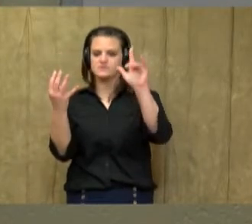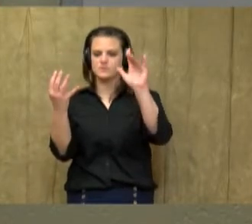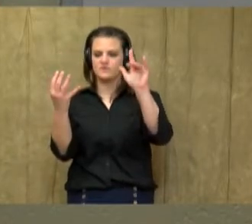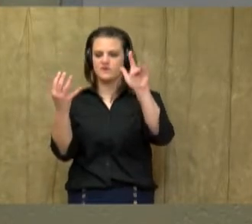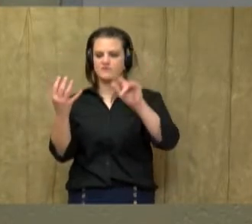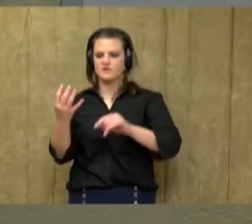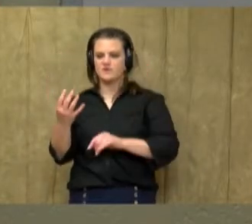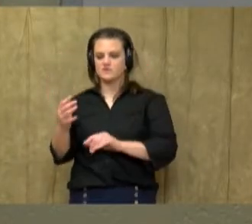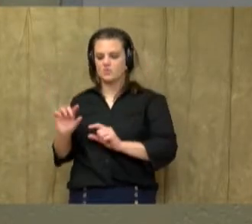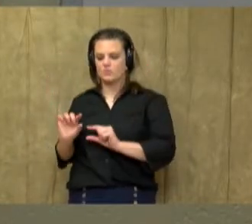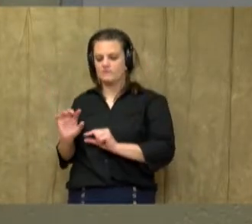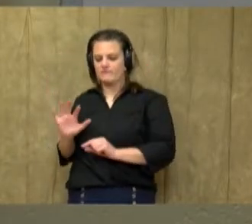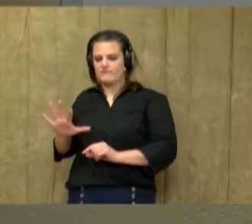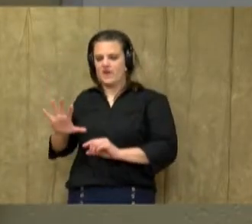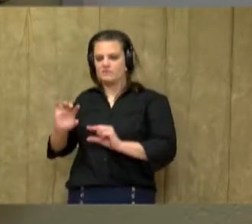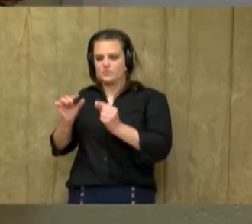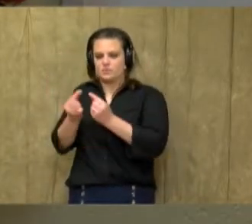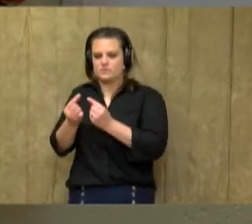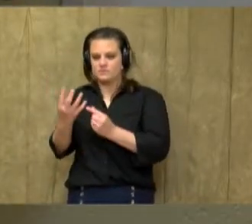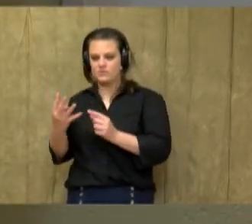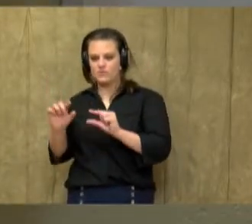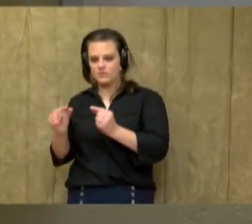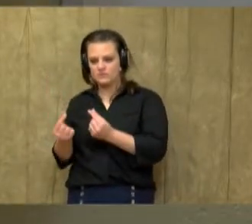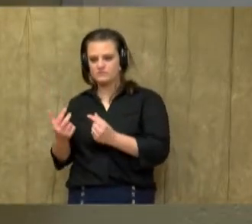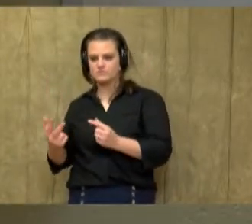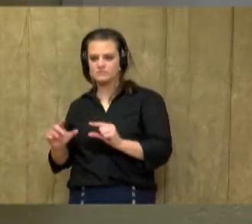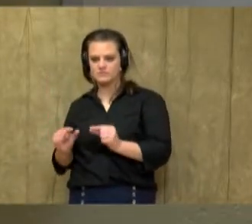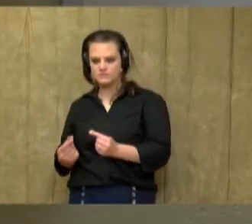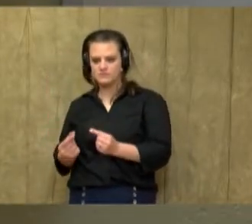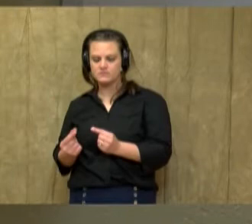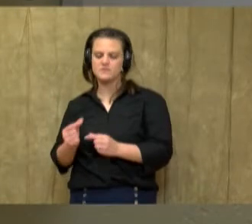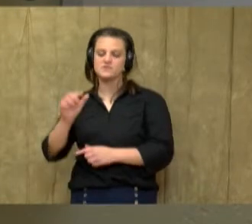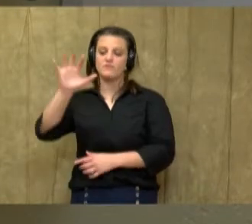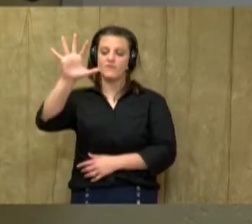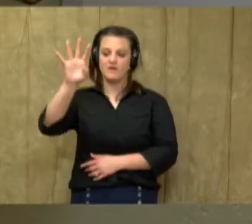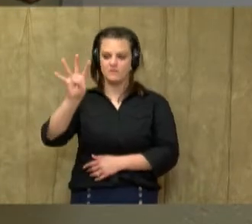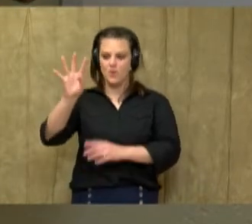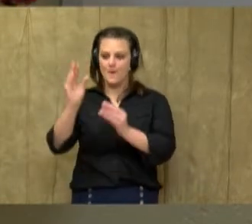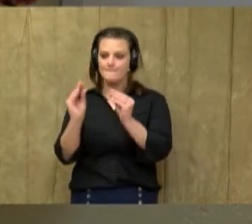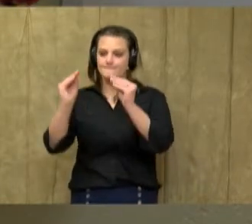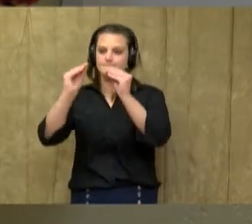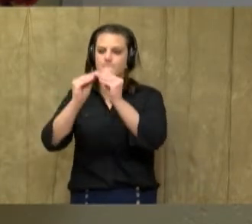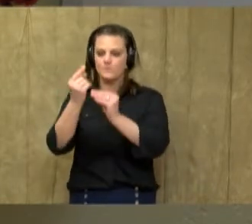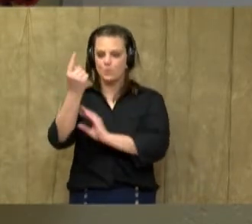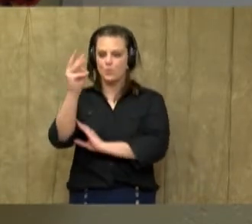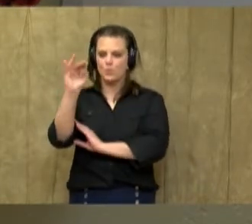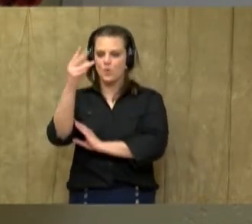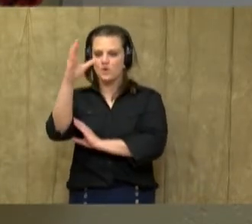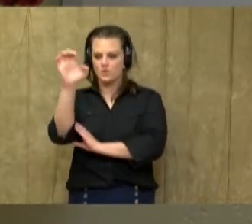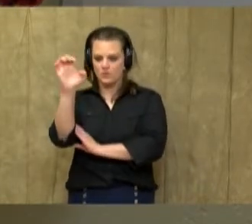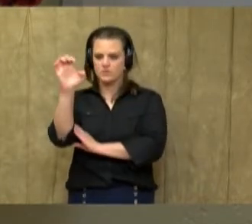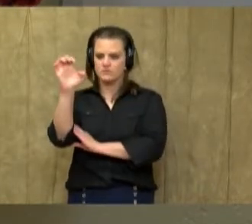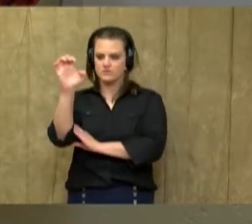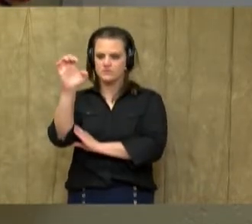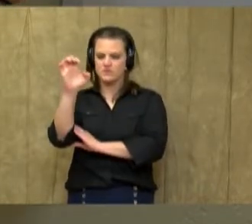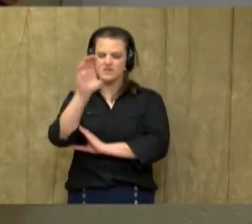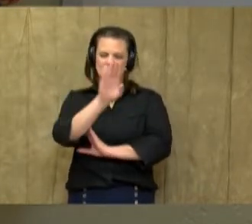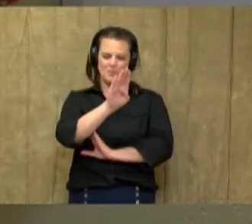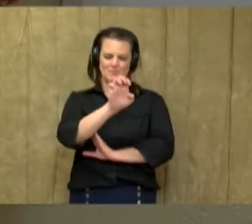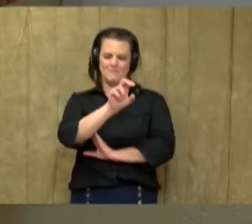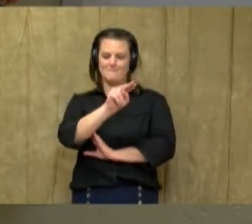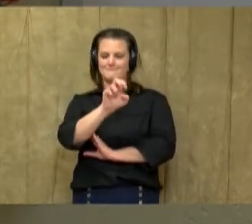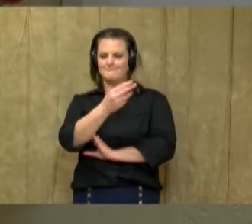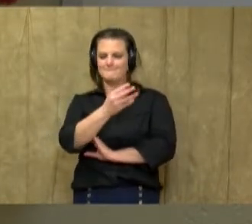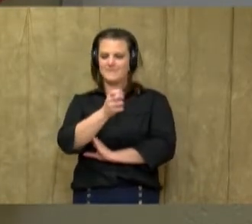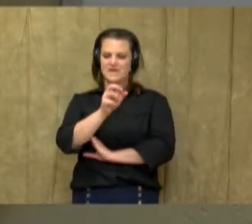would be 25. So 5/4 is more than 1 whole. So we would benchmark that our number would be more